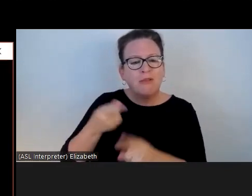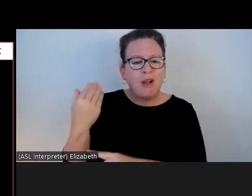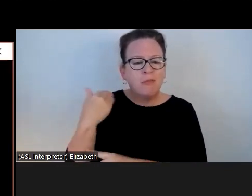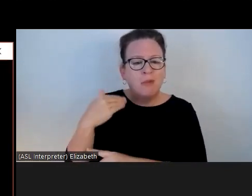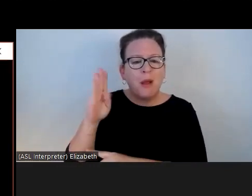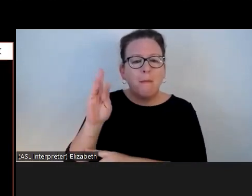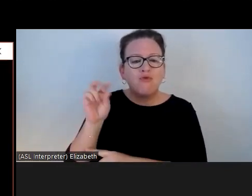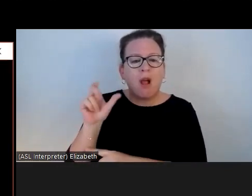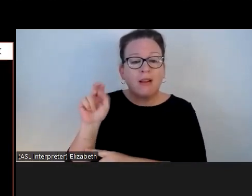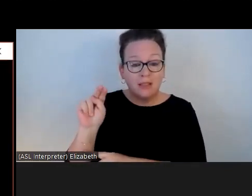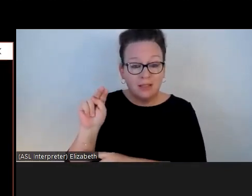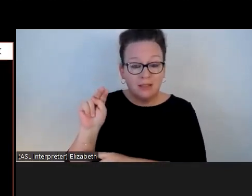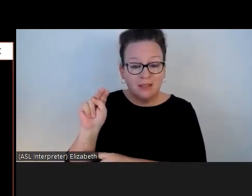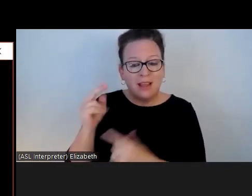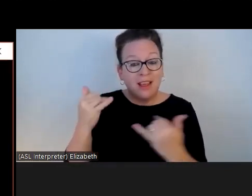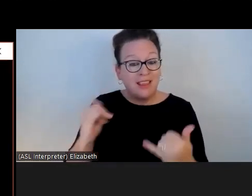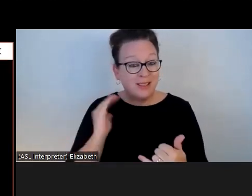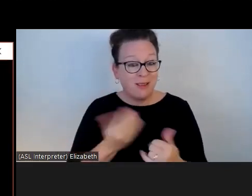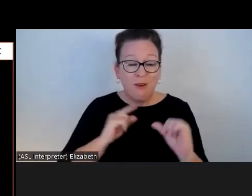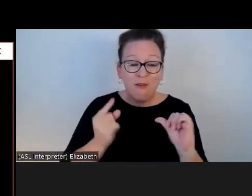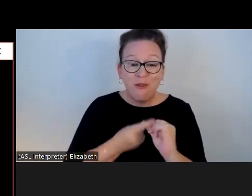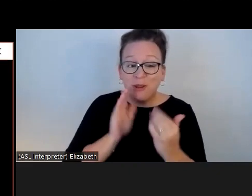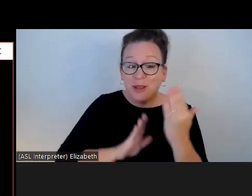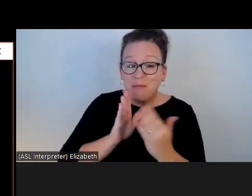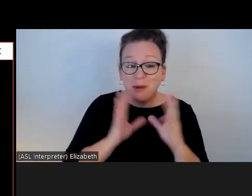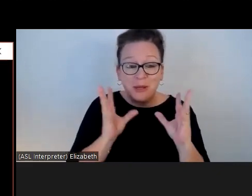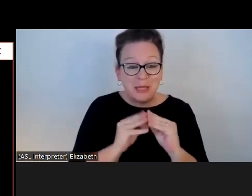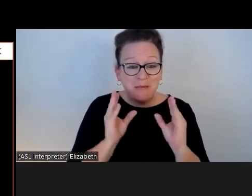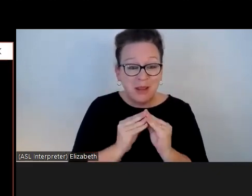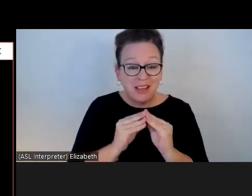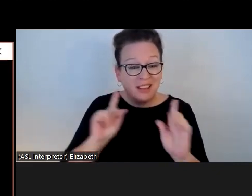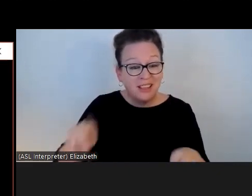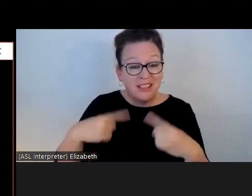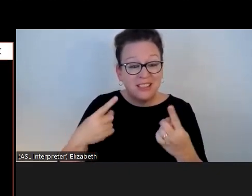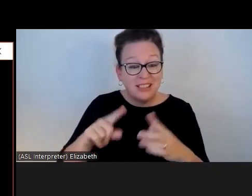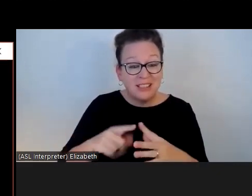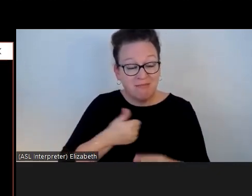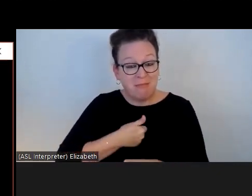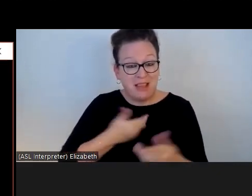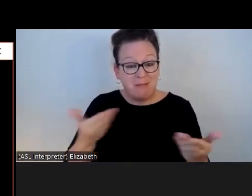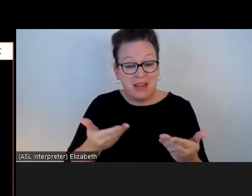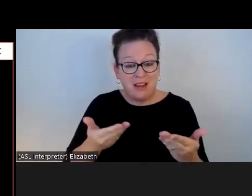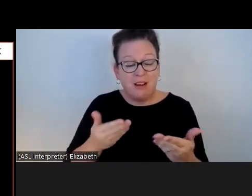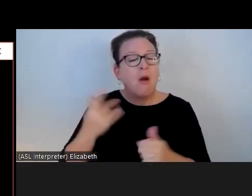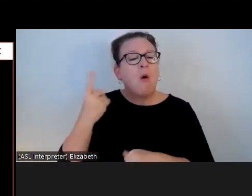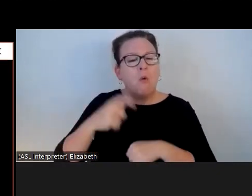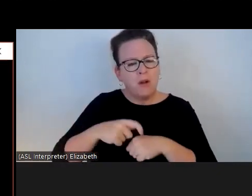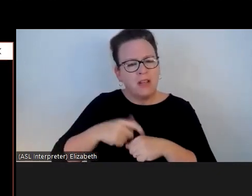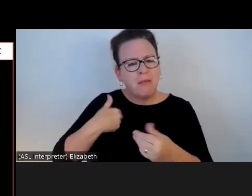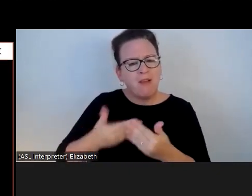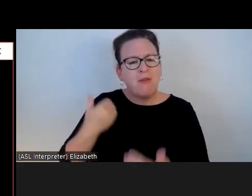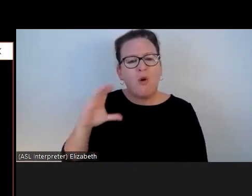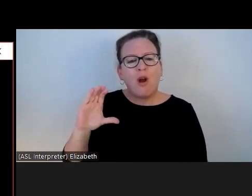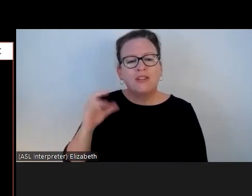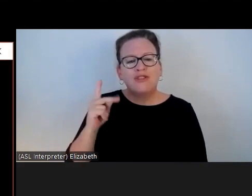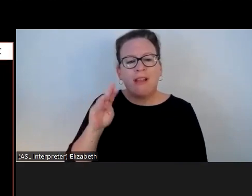first in-person meeting while I've been here. There was one in Chelsea before I joined the administration, but just really grateful